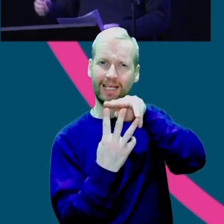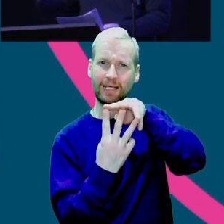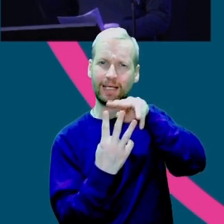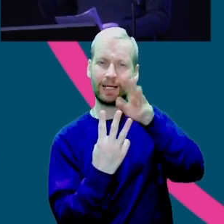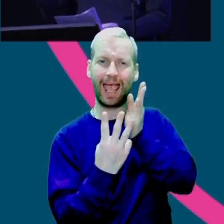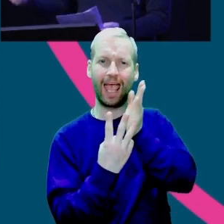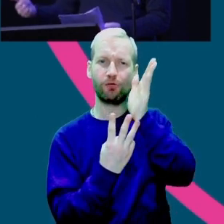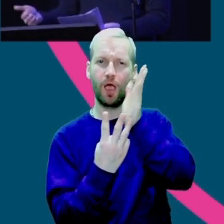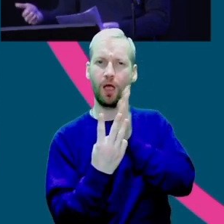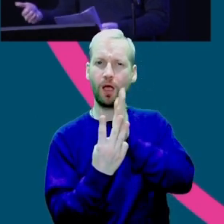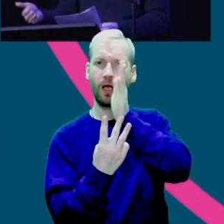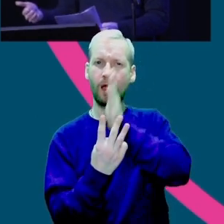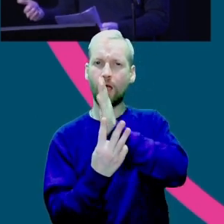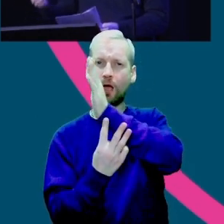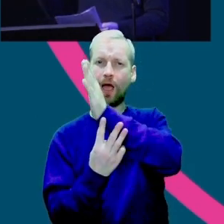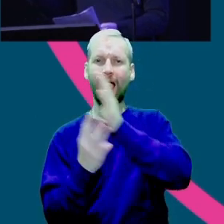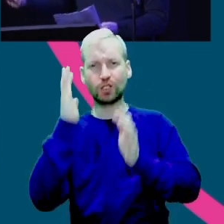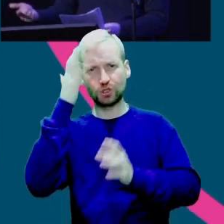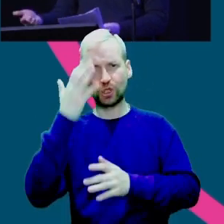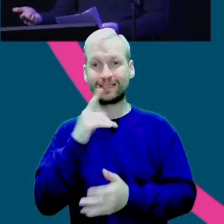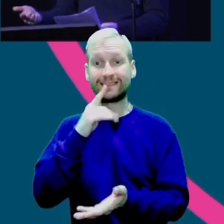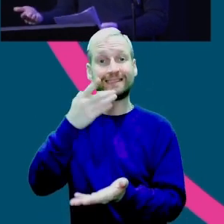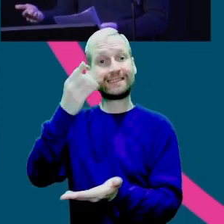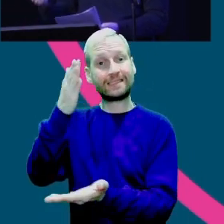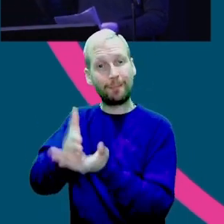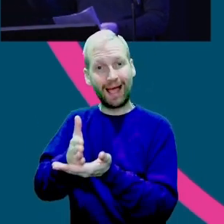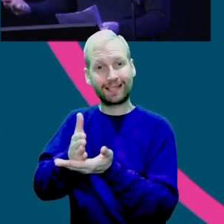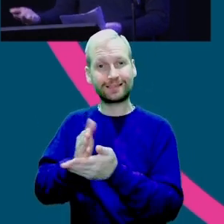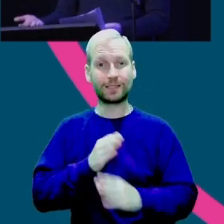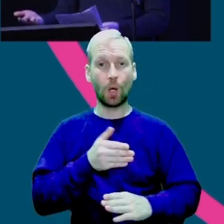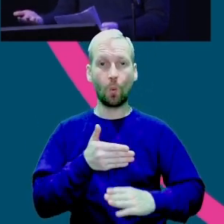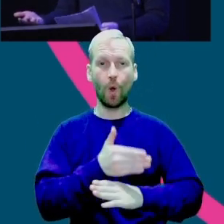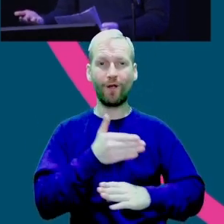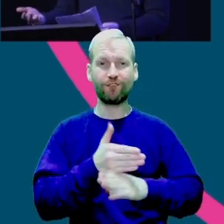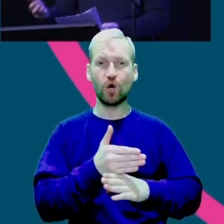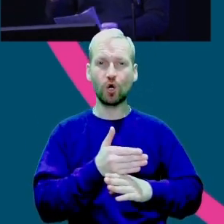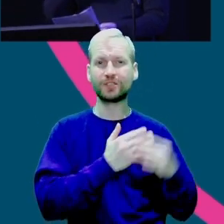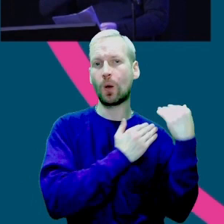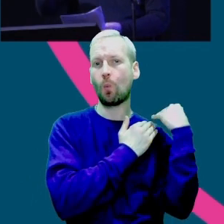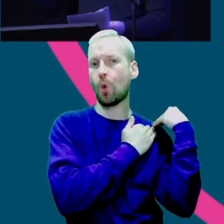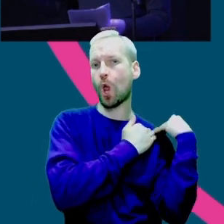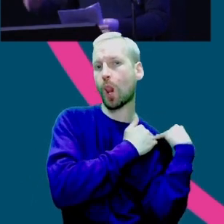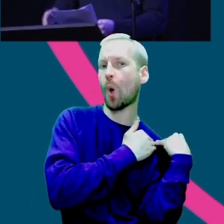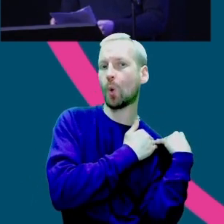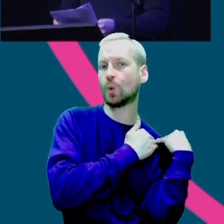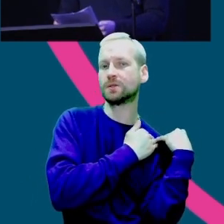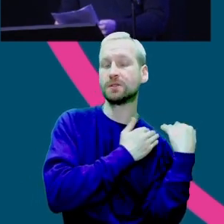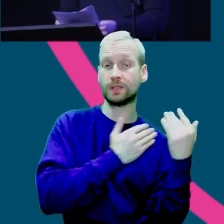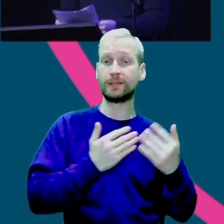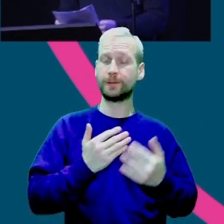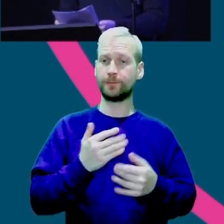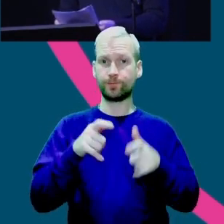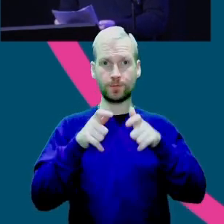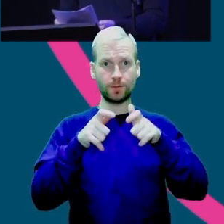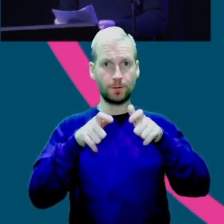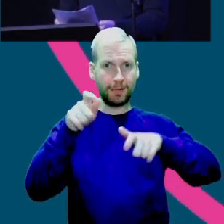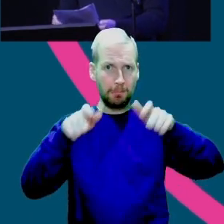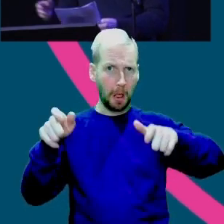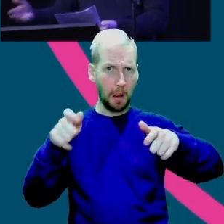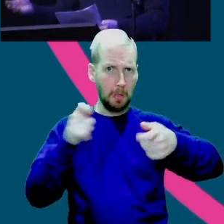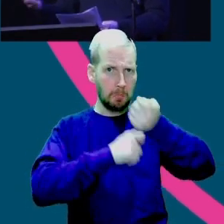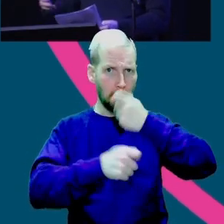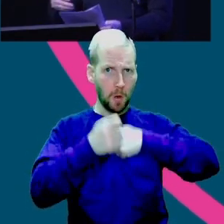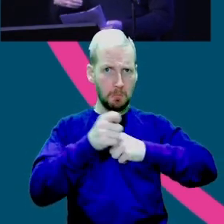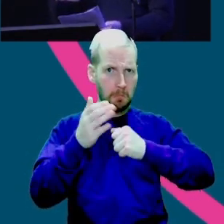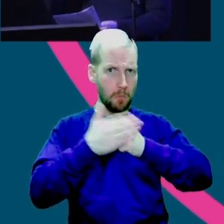concern. We've got demand, workforce, and workload. We've got an ageing population.